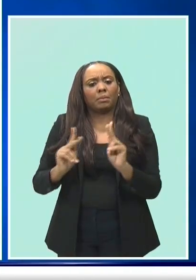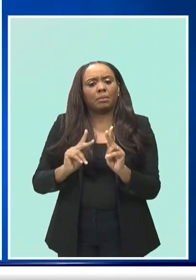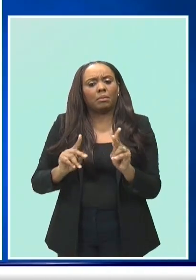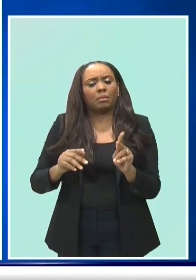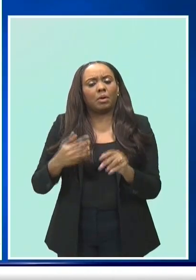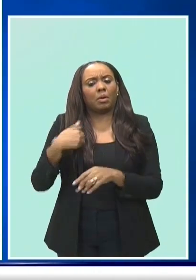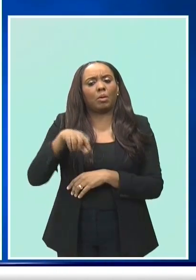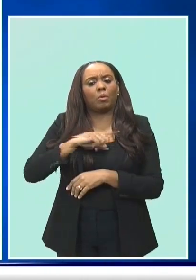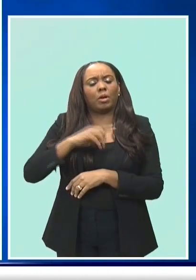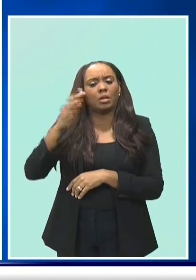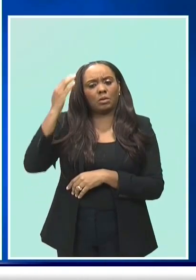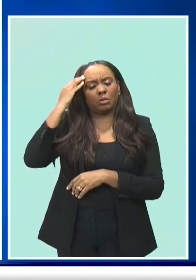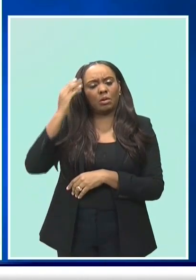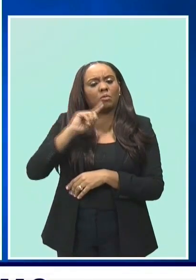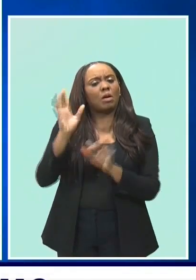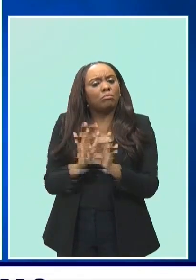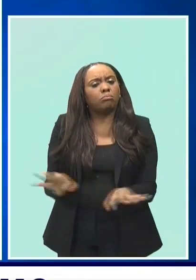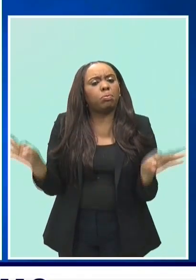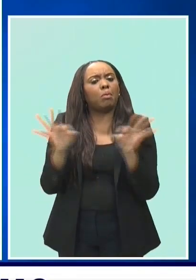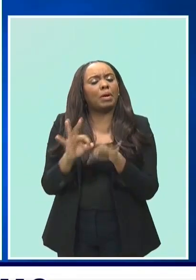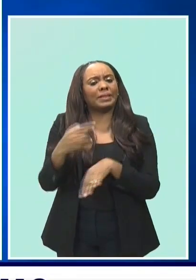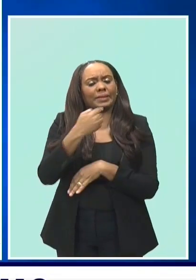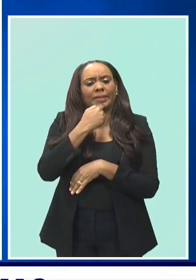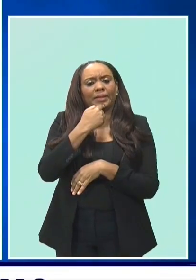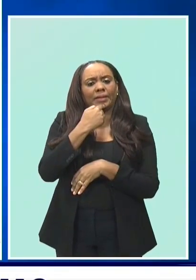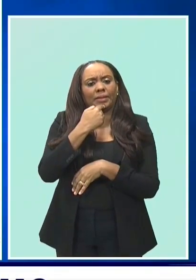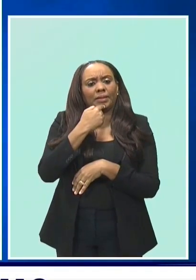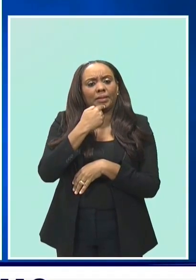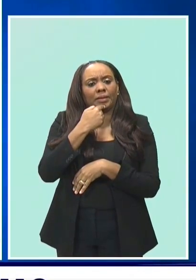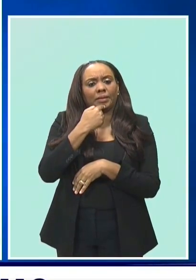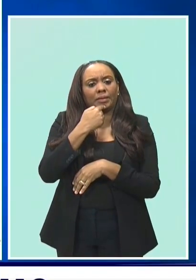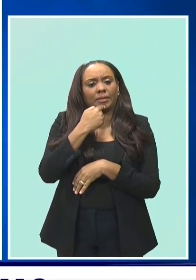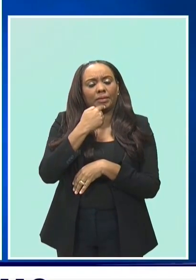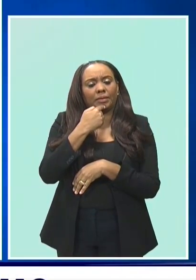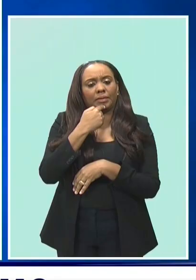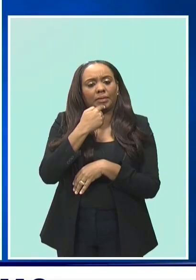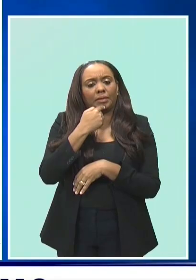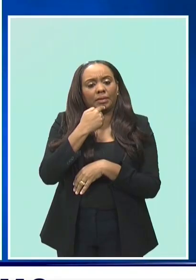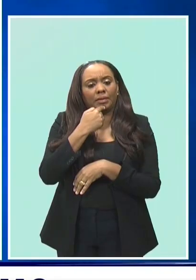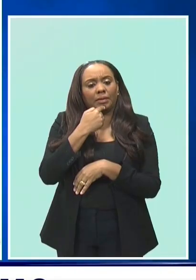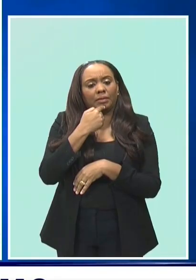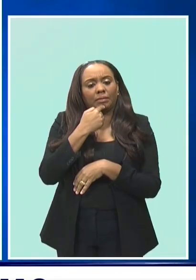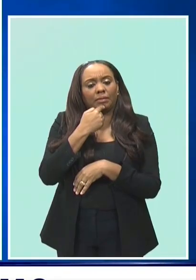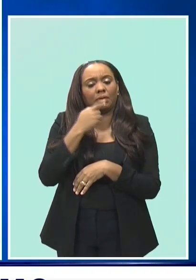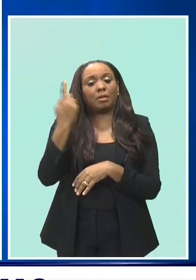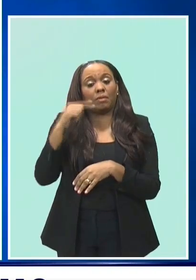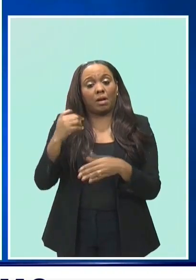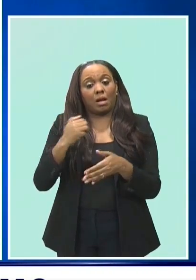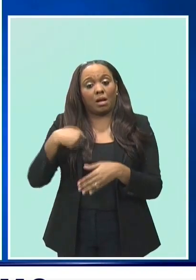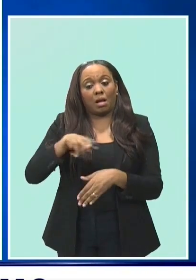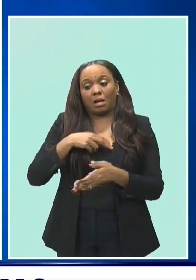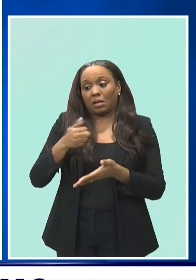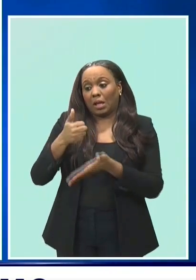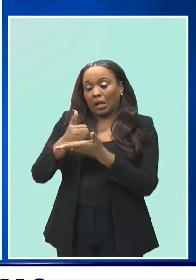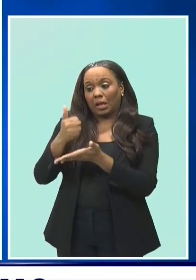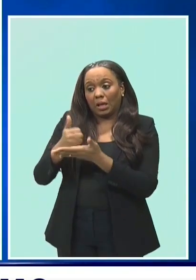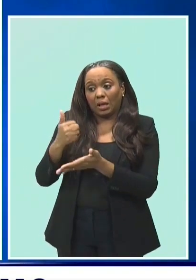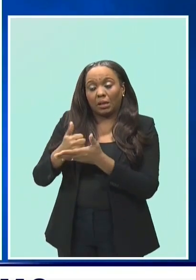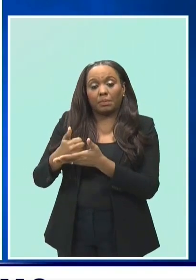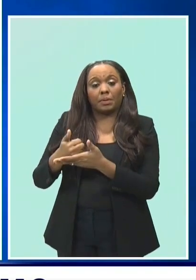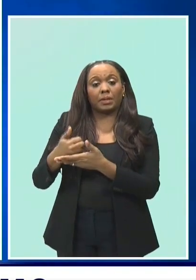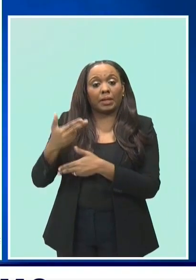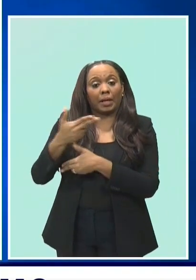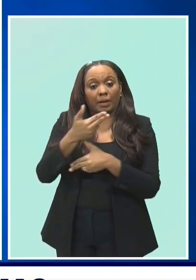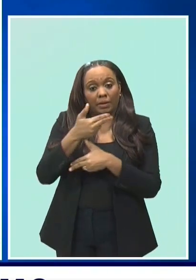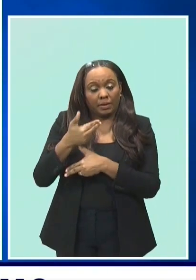us the seriousness or that the injury that could come to Barbados as a result of